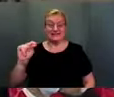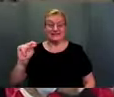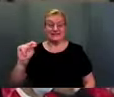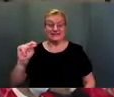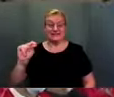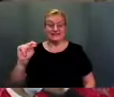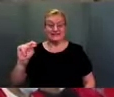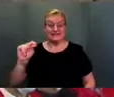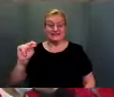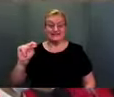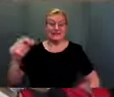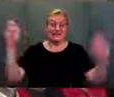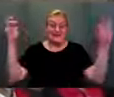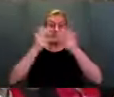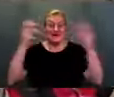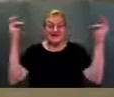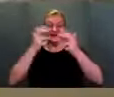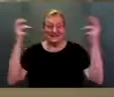Wagwan!